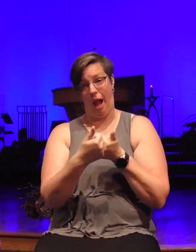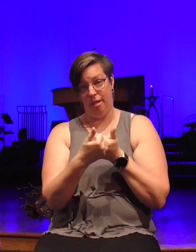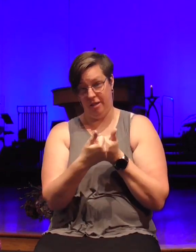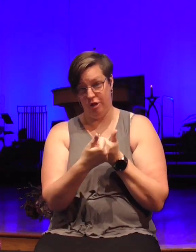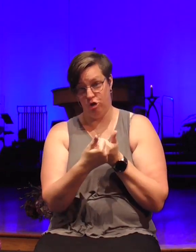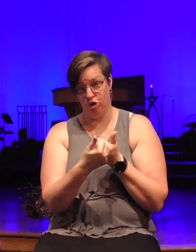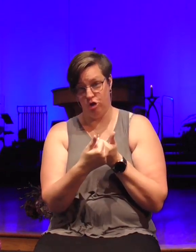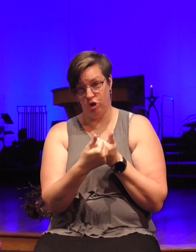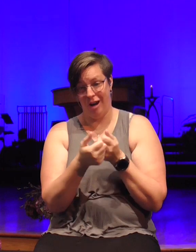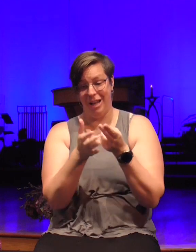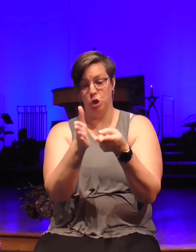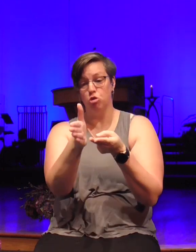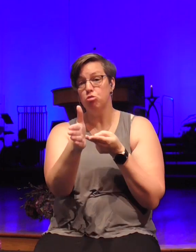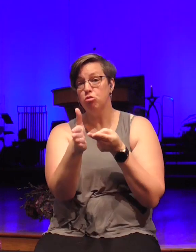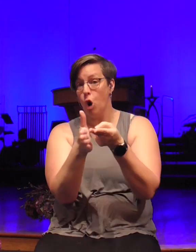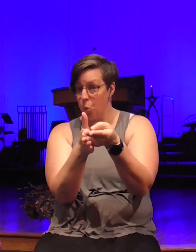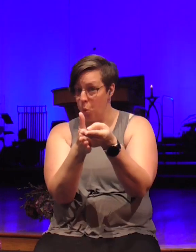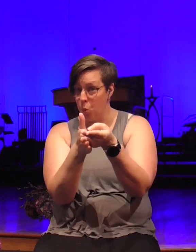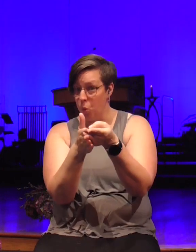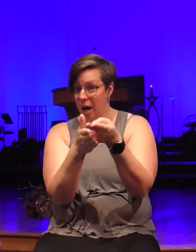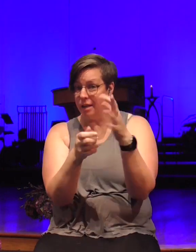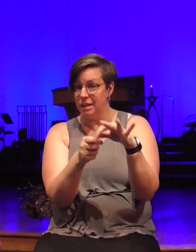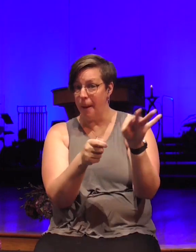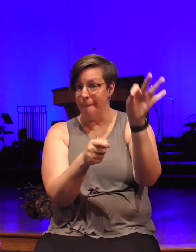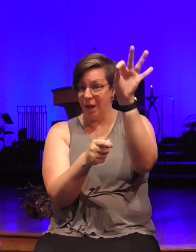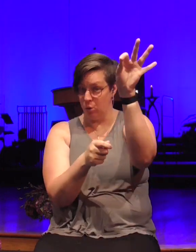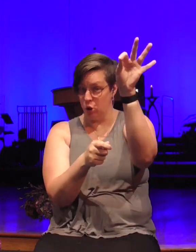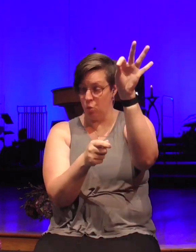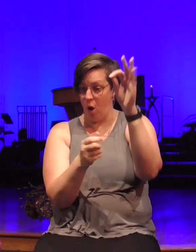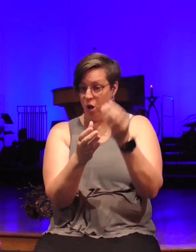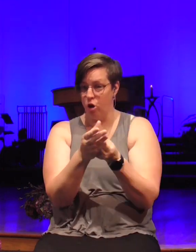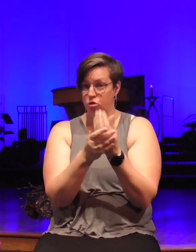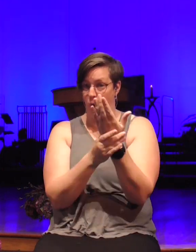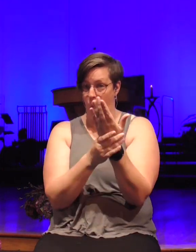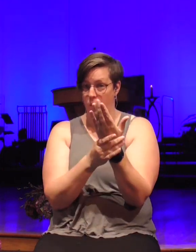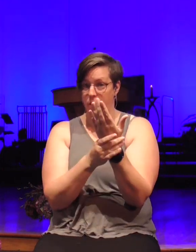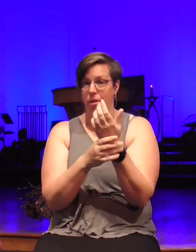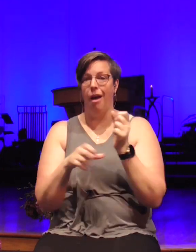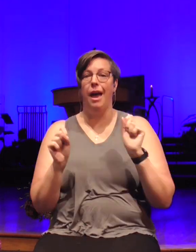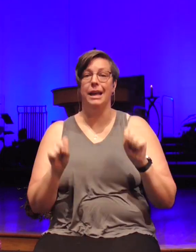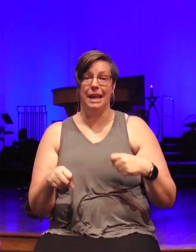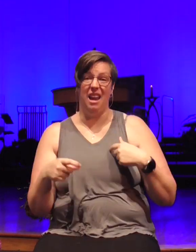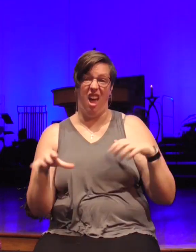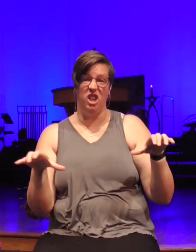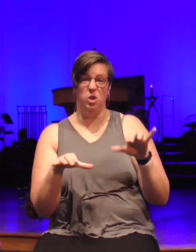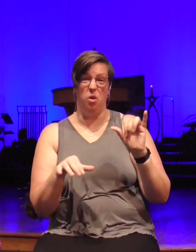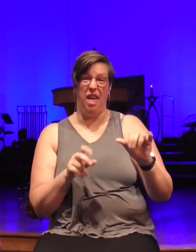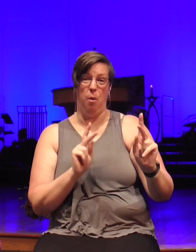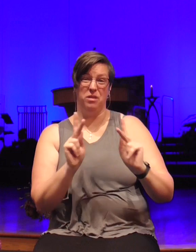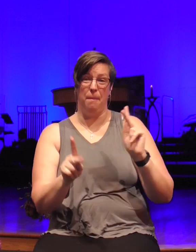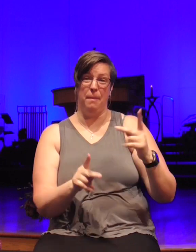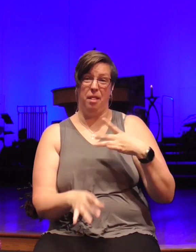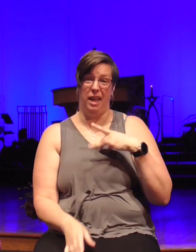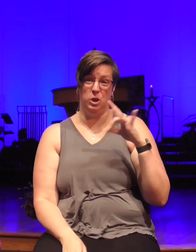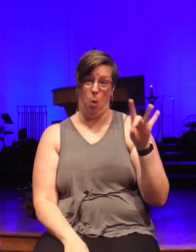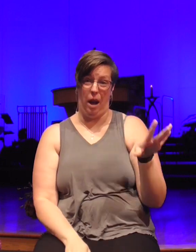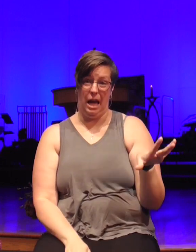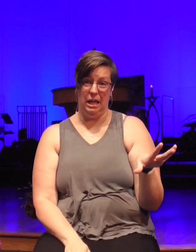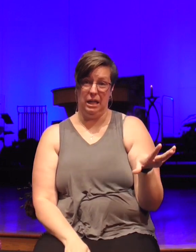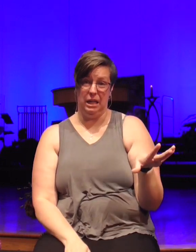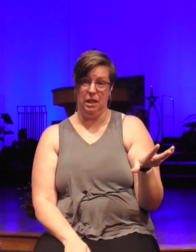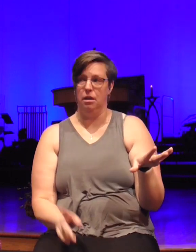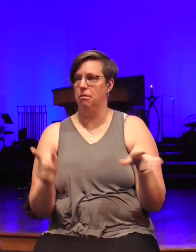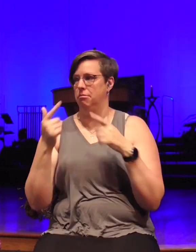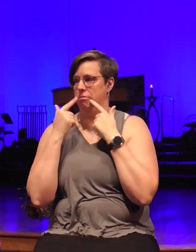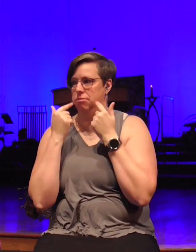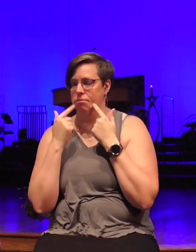true spiritual growth, is, can I do that with the people I don't like? Yeah, can I do that?